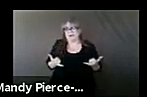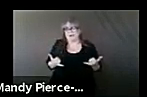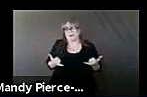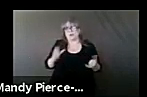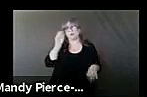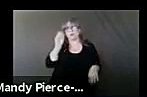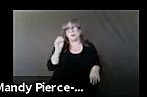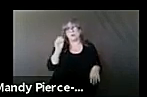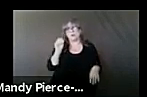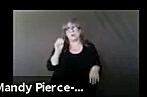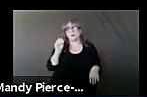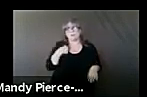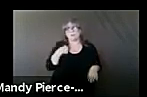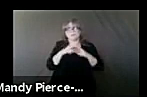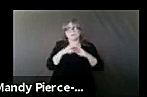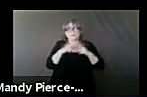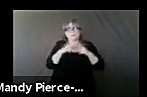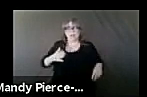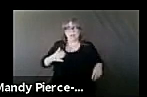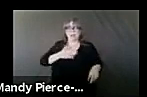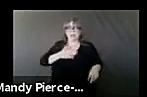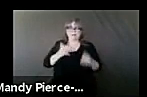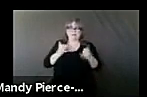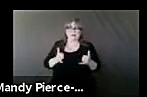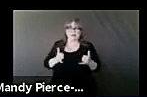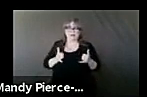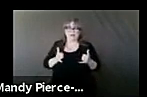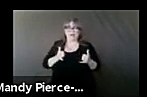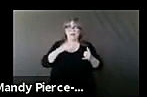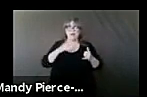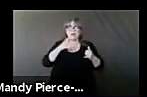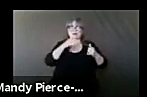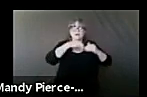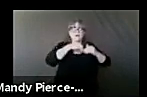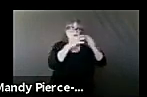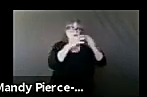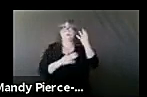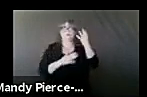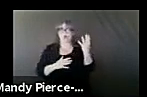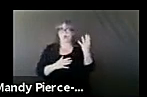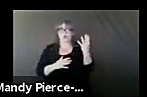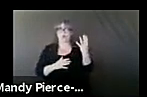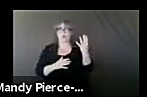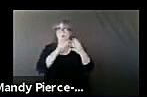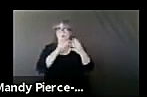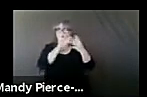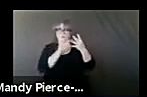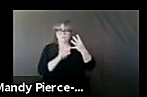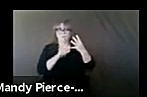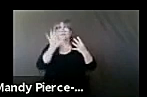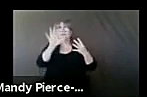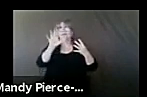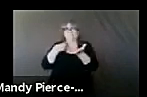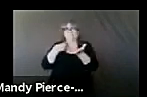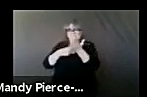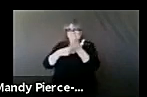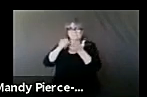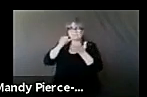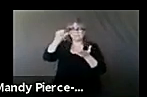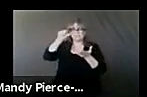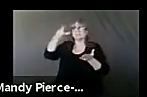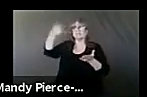crises standards of care were recommended and approved just yesterday. I'm also very proud of all the